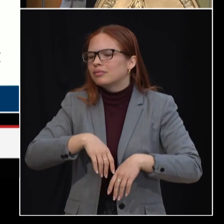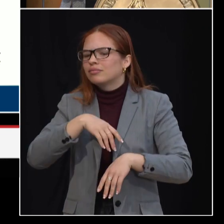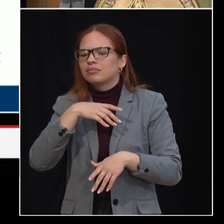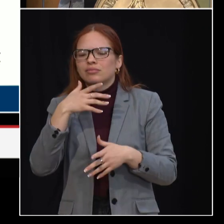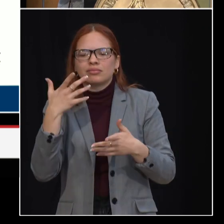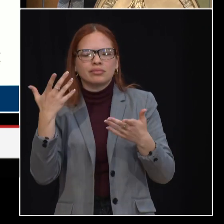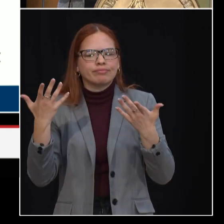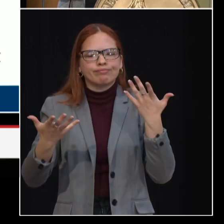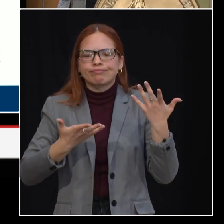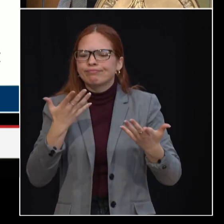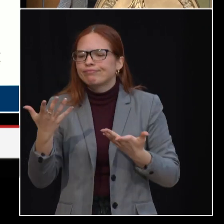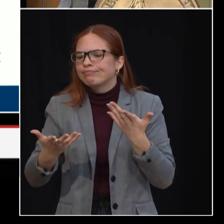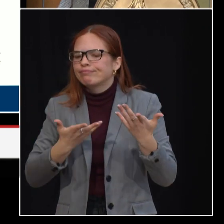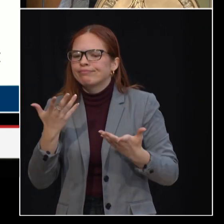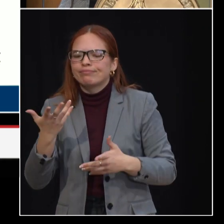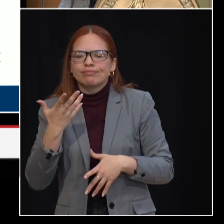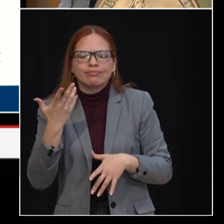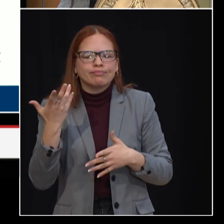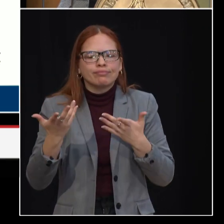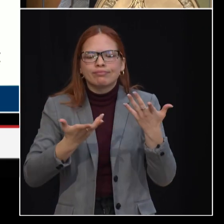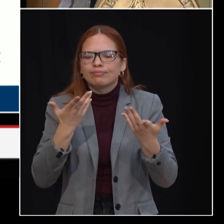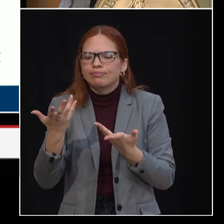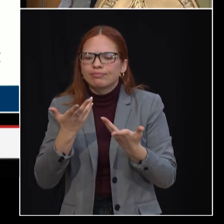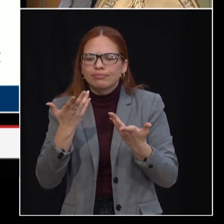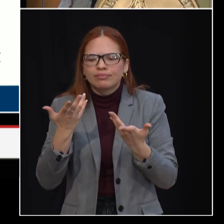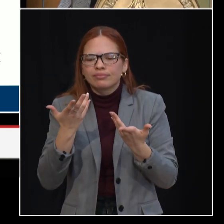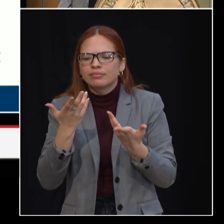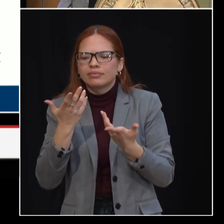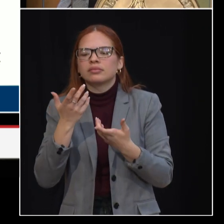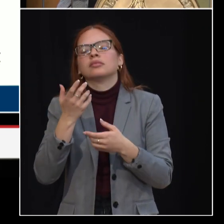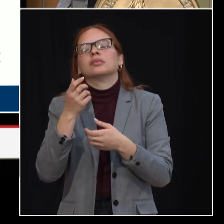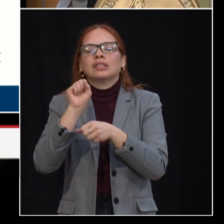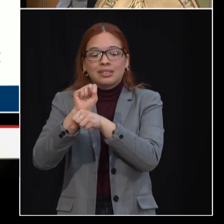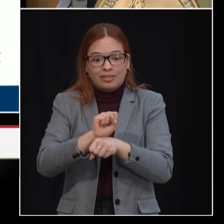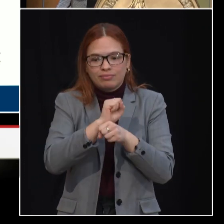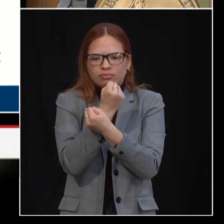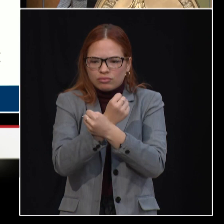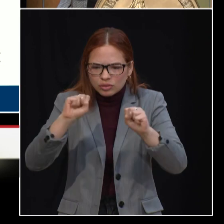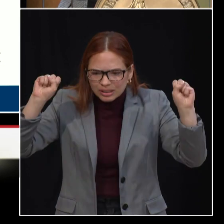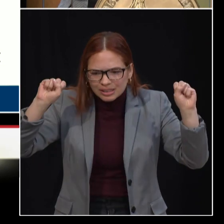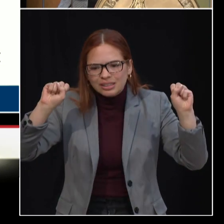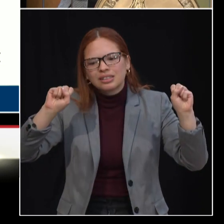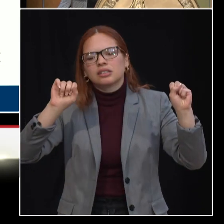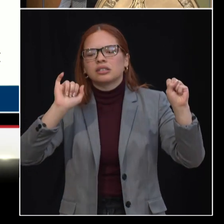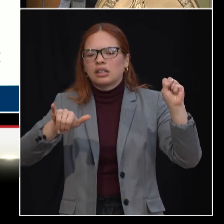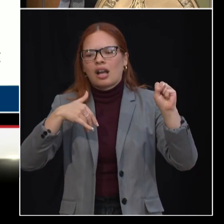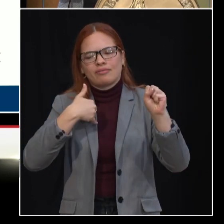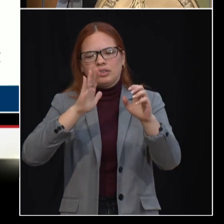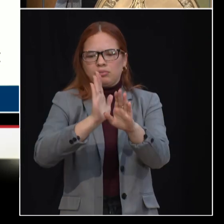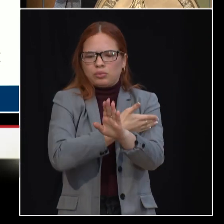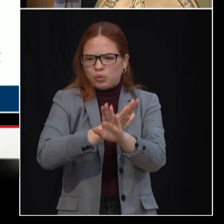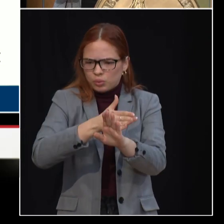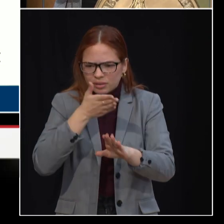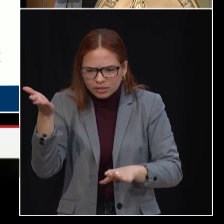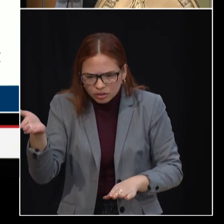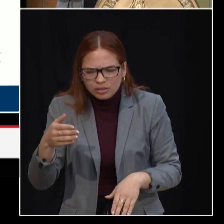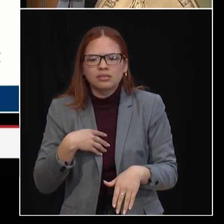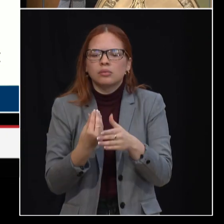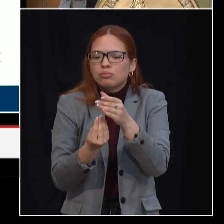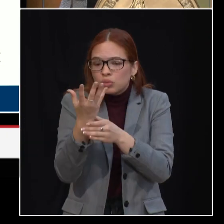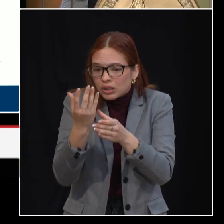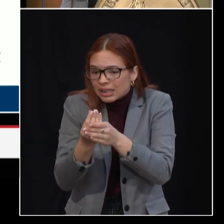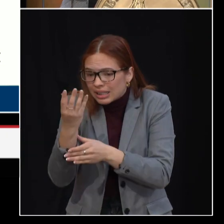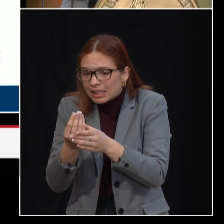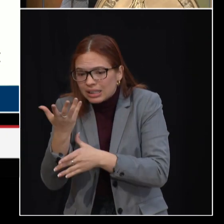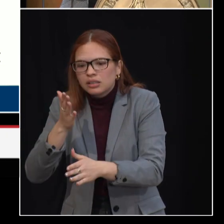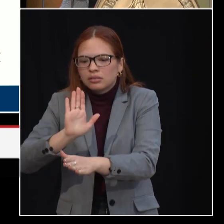annual Emancipation Day on April 15th. And then we spring into our Spring and Summer Madness concert series and